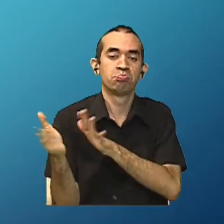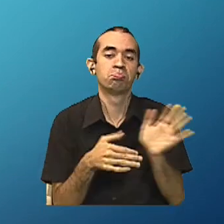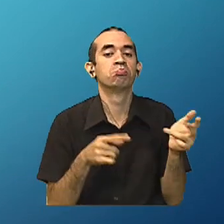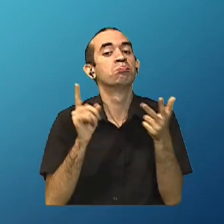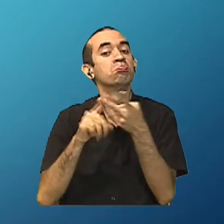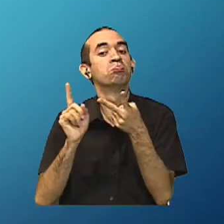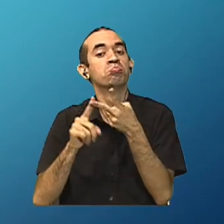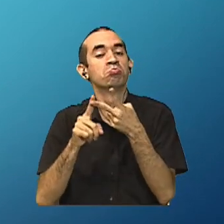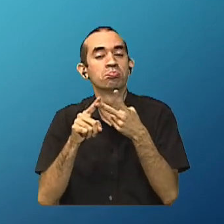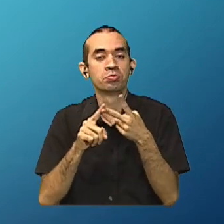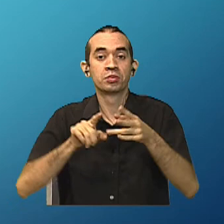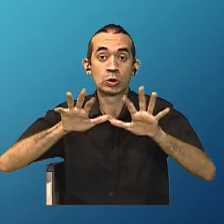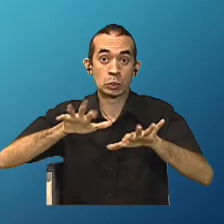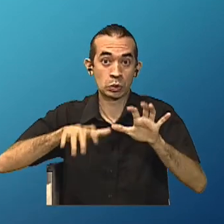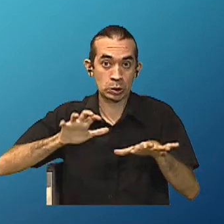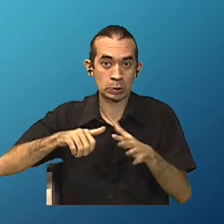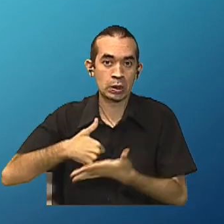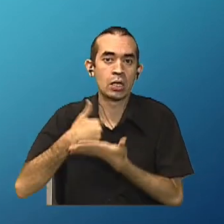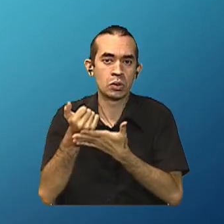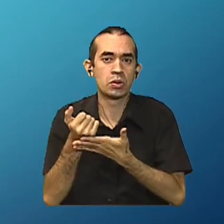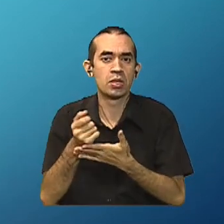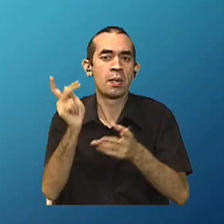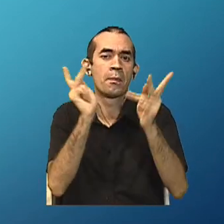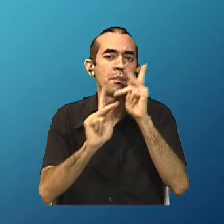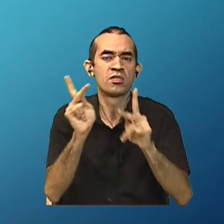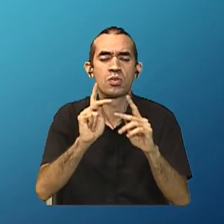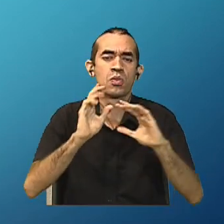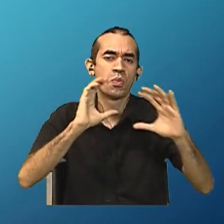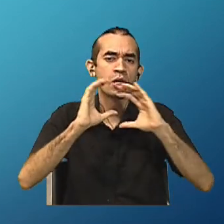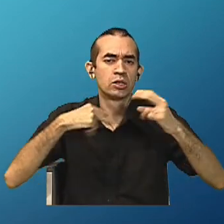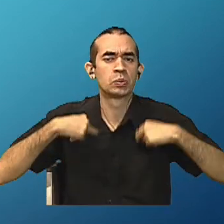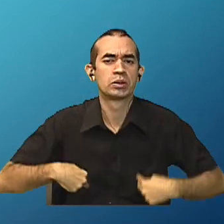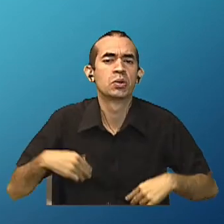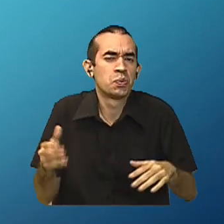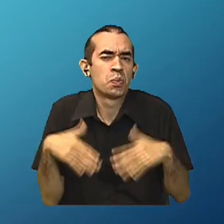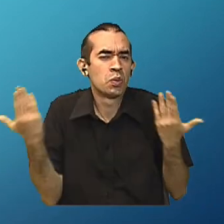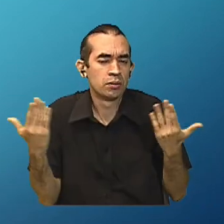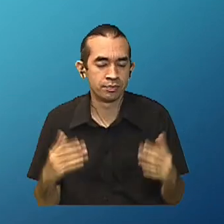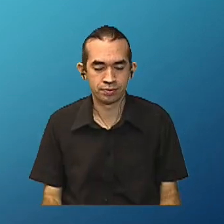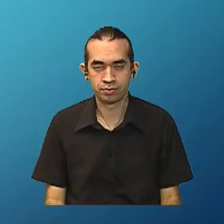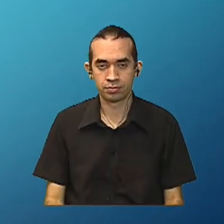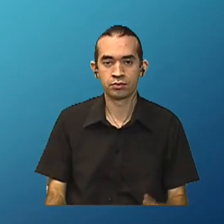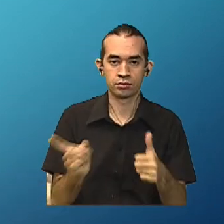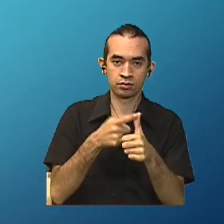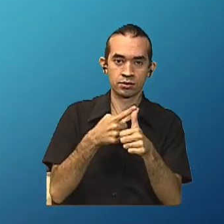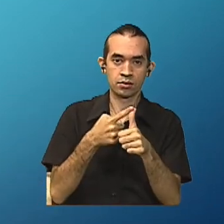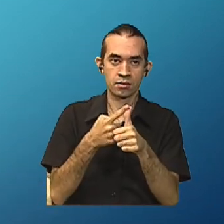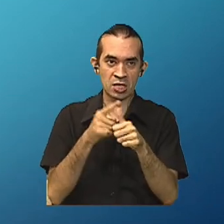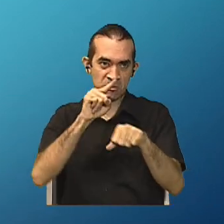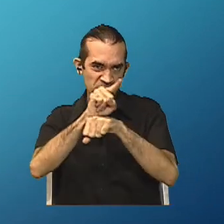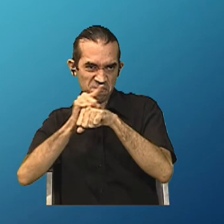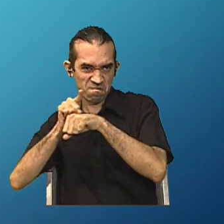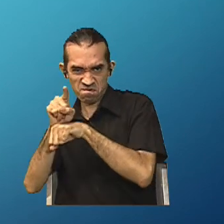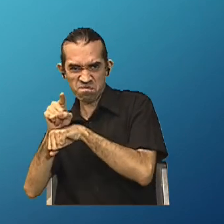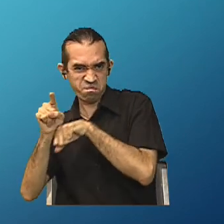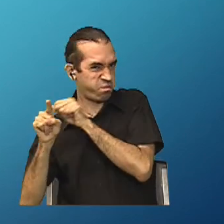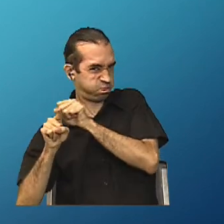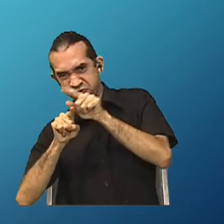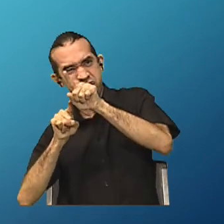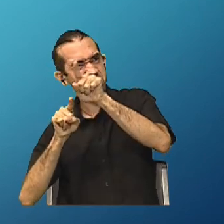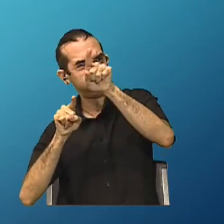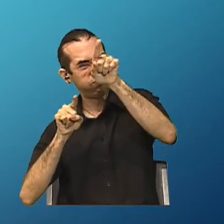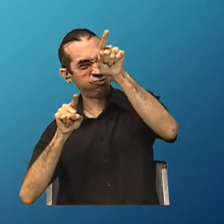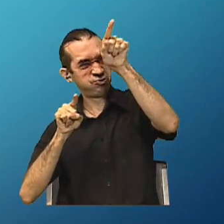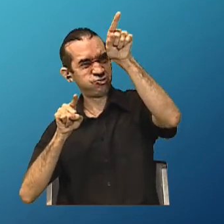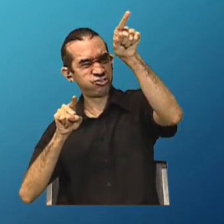how do computers help human communication? By directing nuclear weapons to other countries,